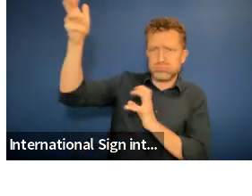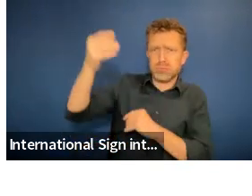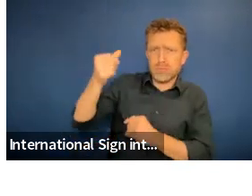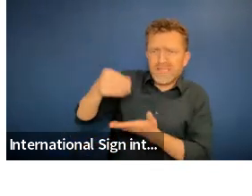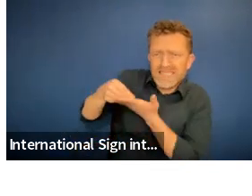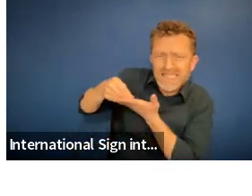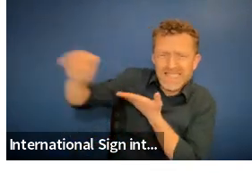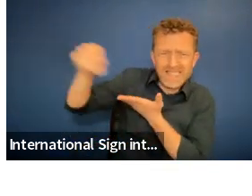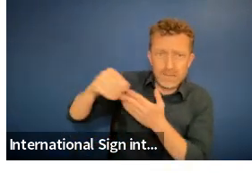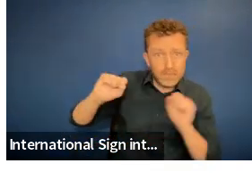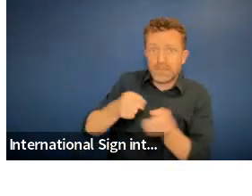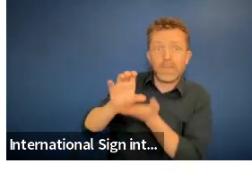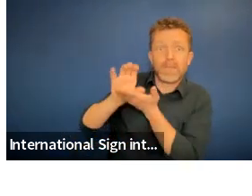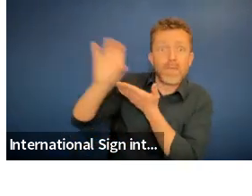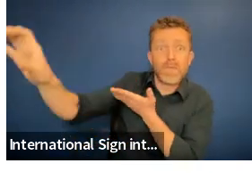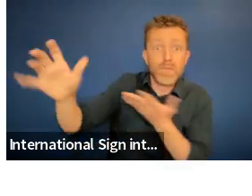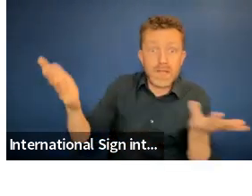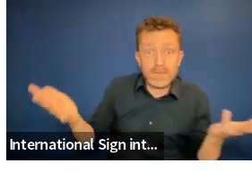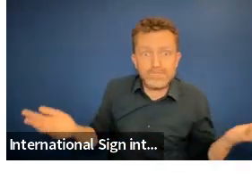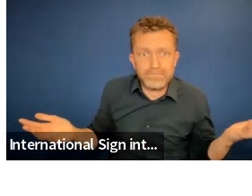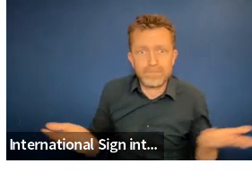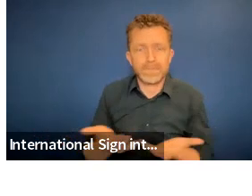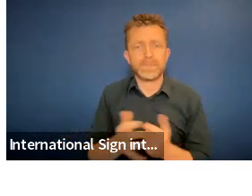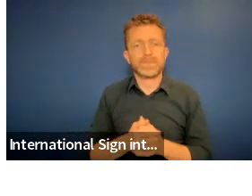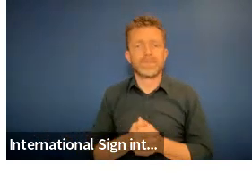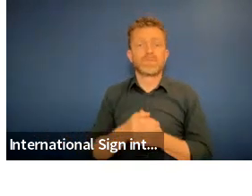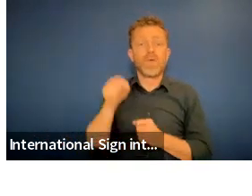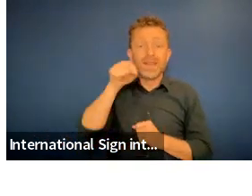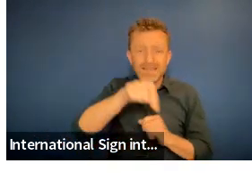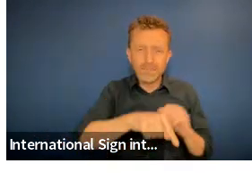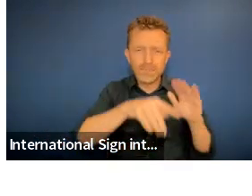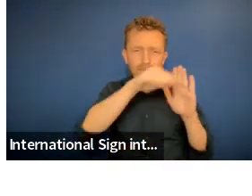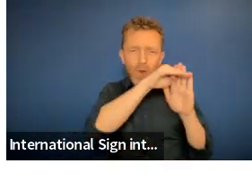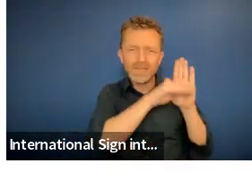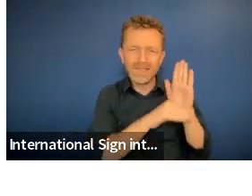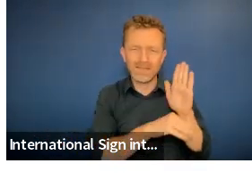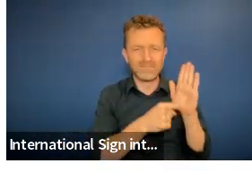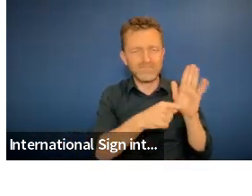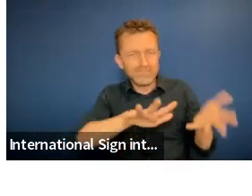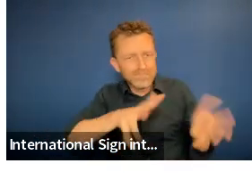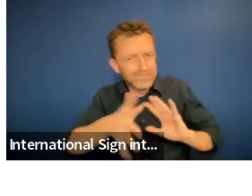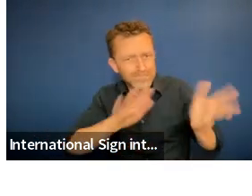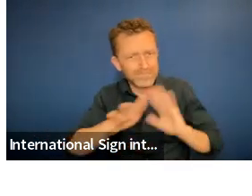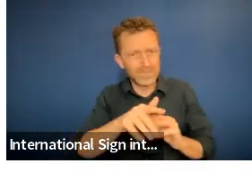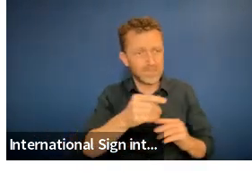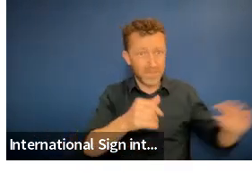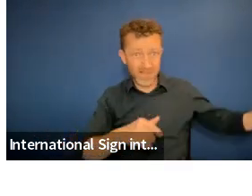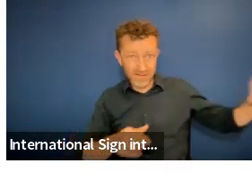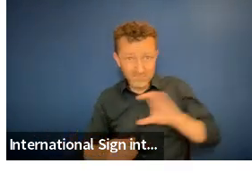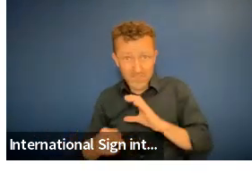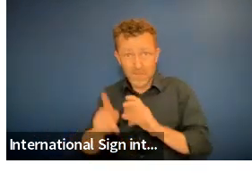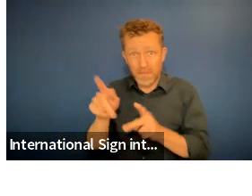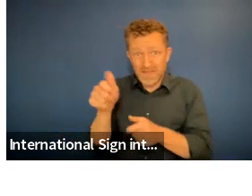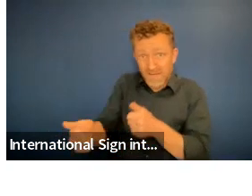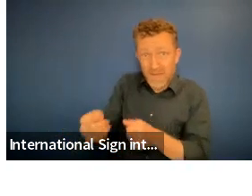are highly variable between individuals. So they can vary by impairment type and severity, by